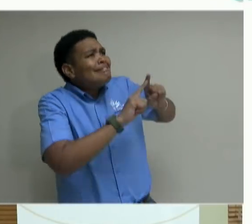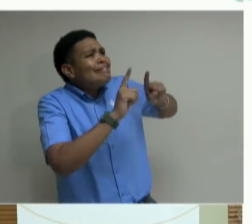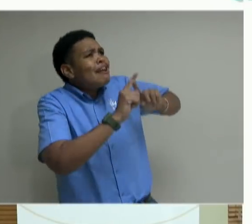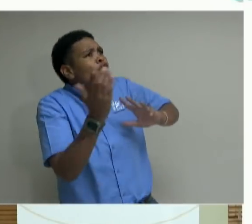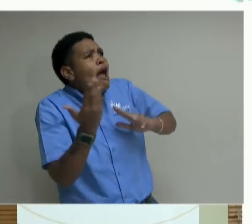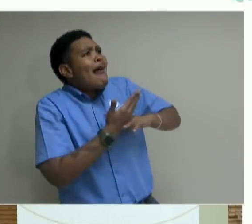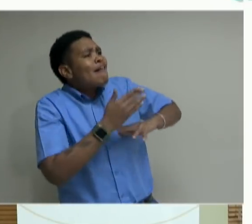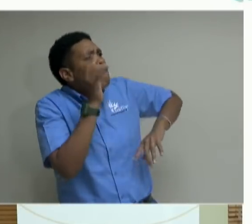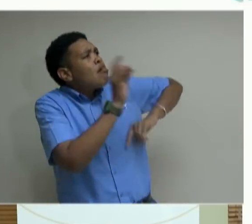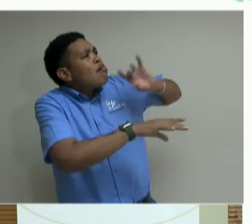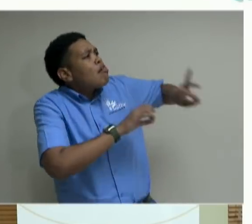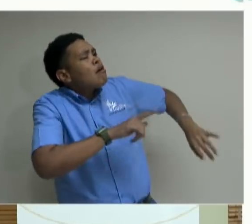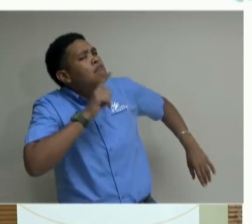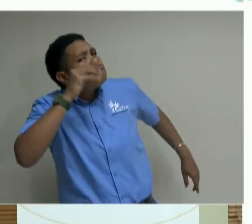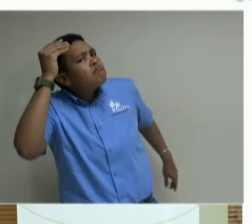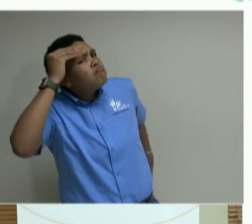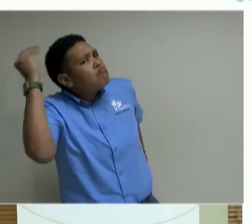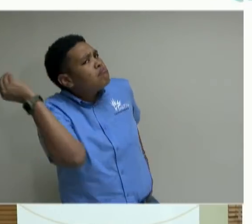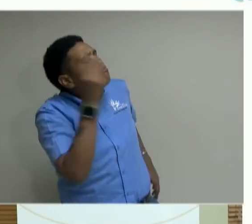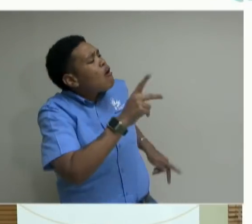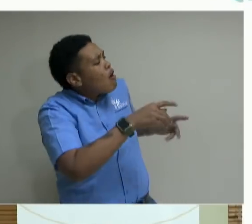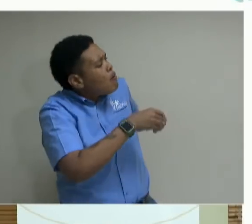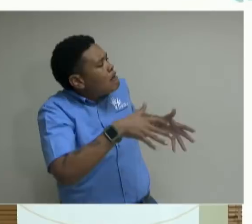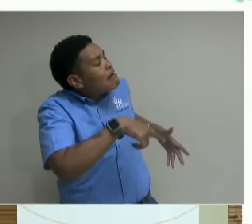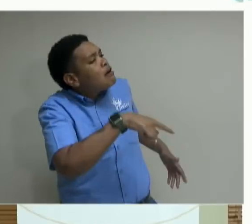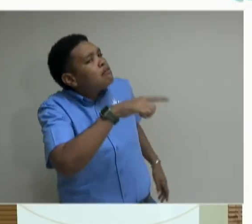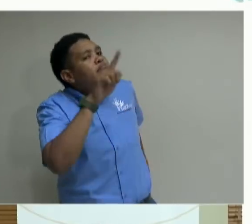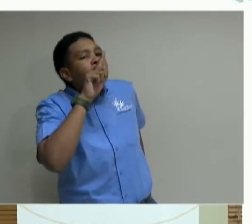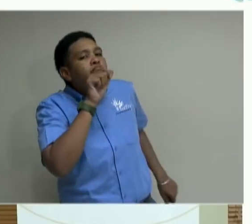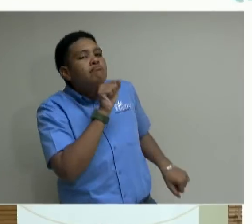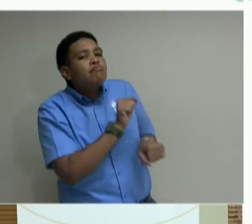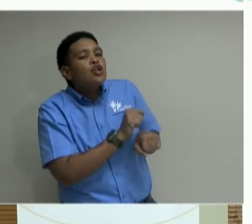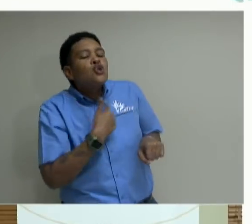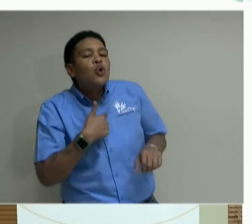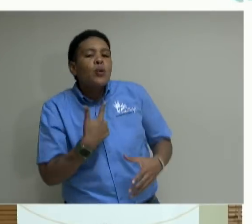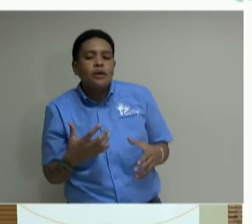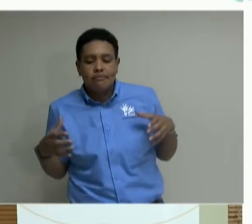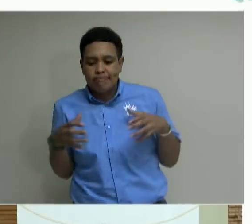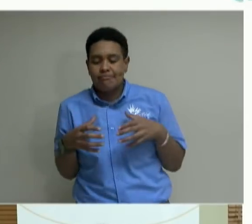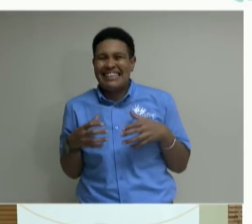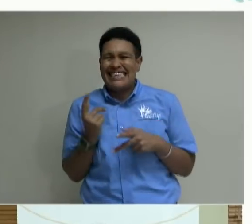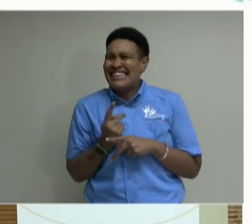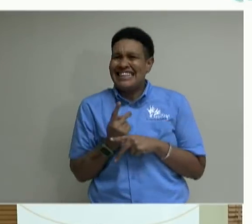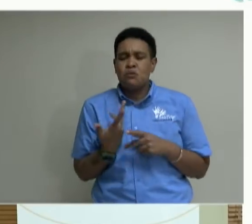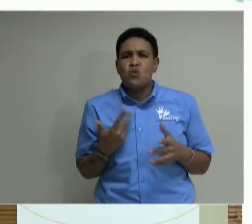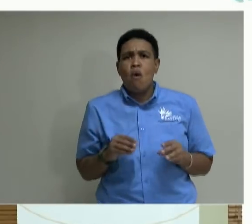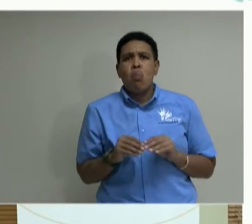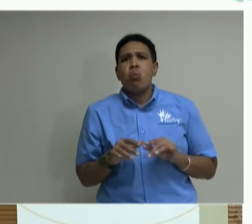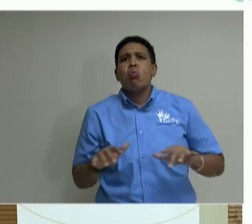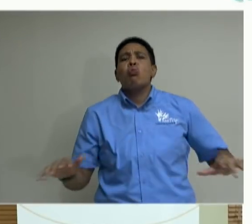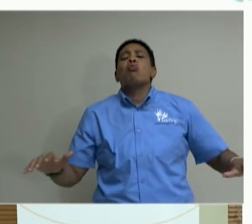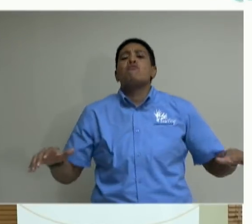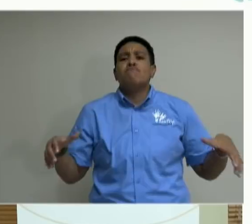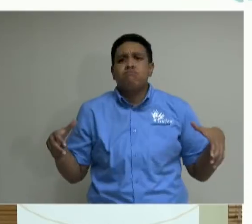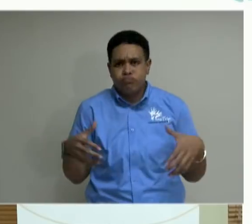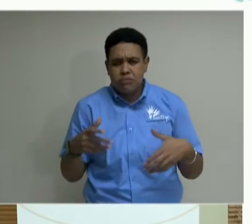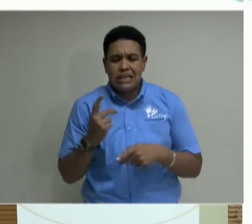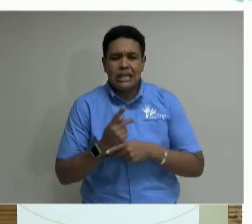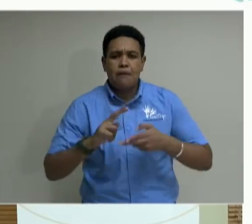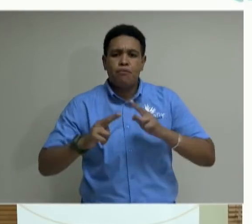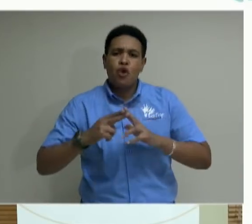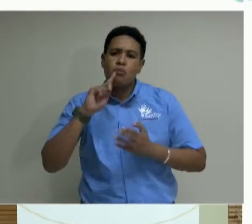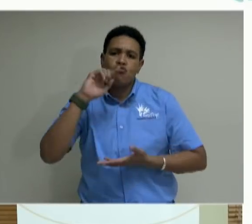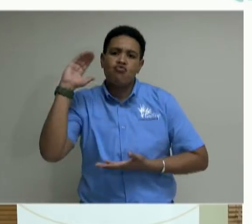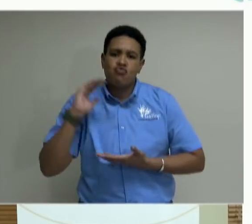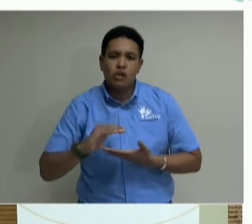interventions to educate the population, to ensure that we contain what is happening and to keep our numbers down and